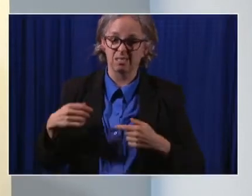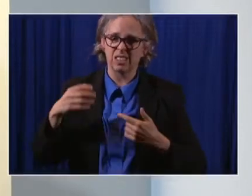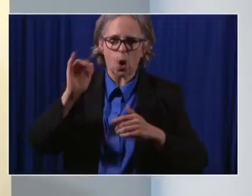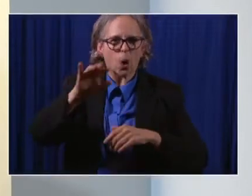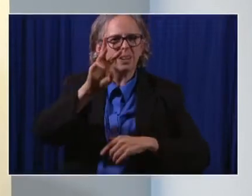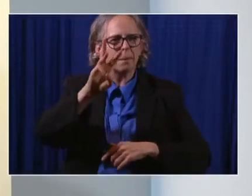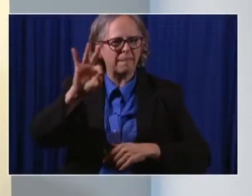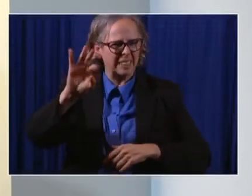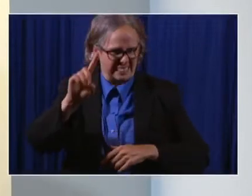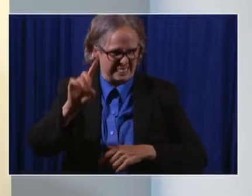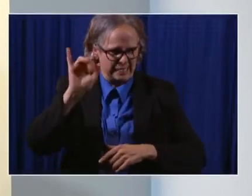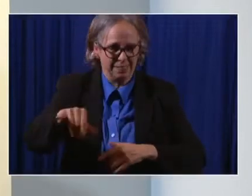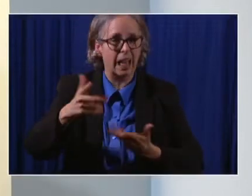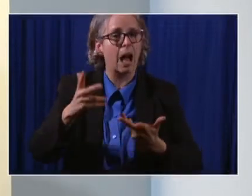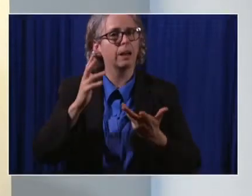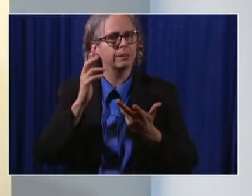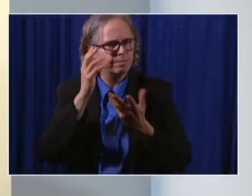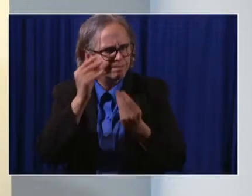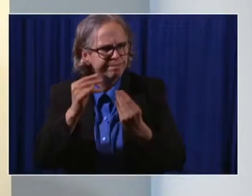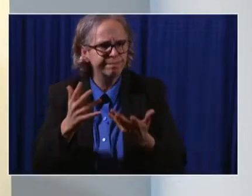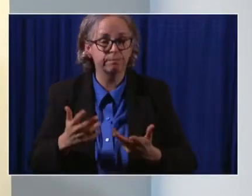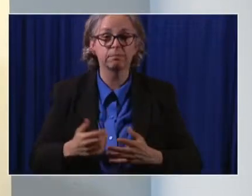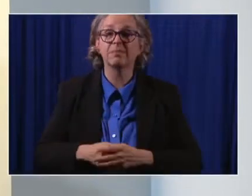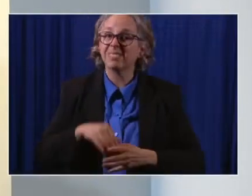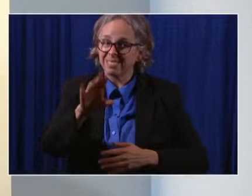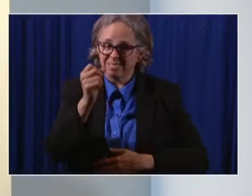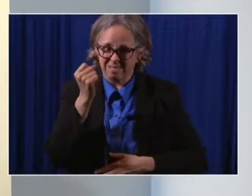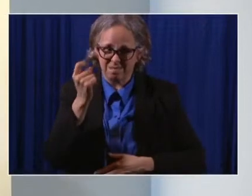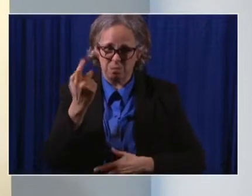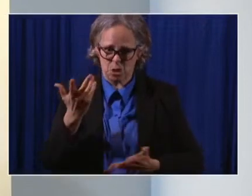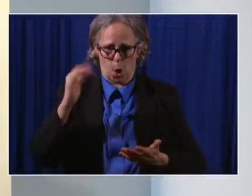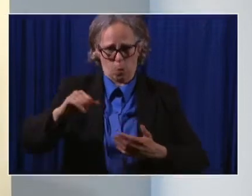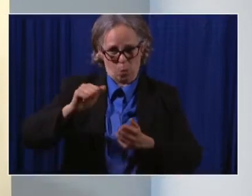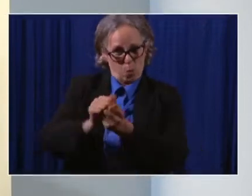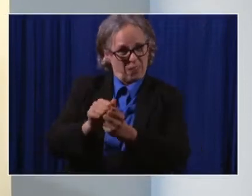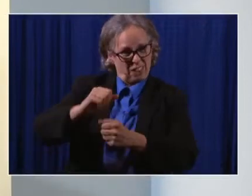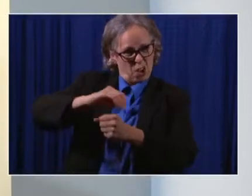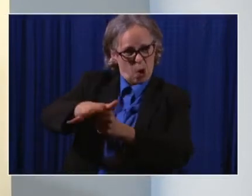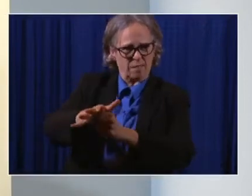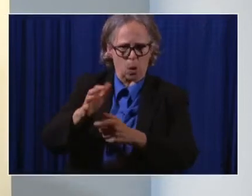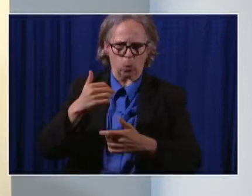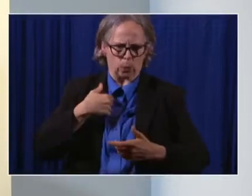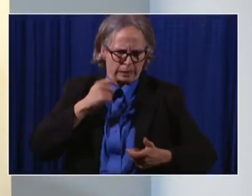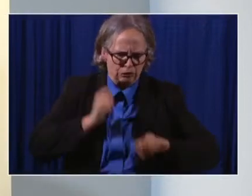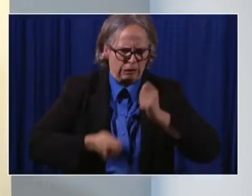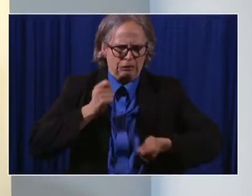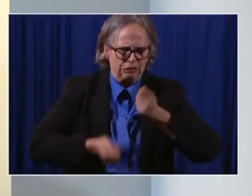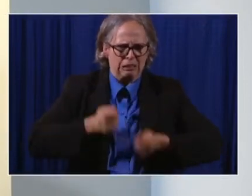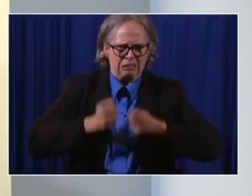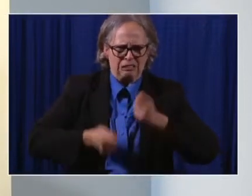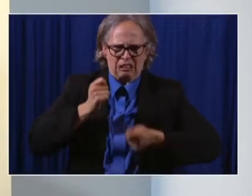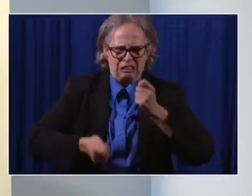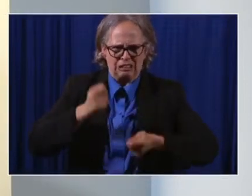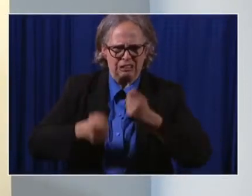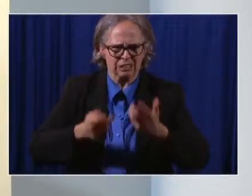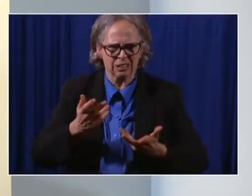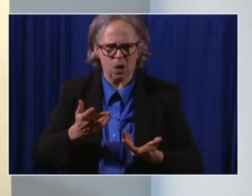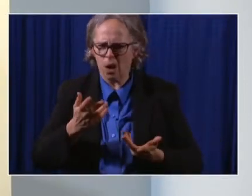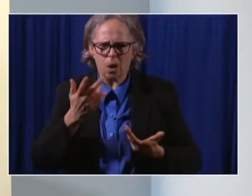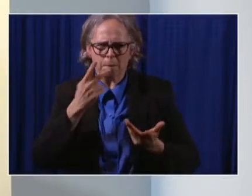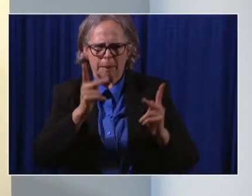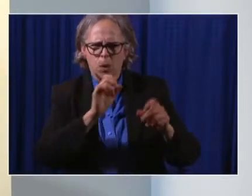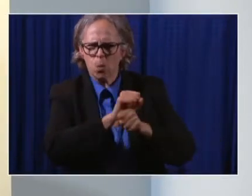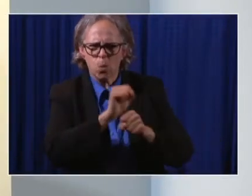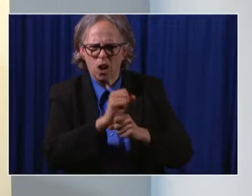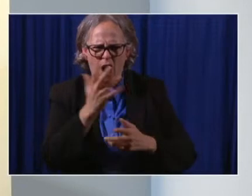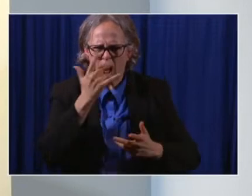our lives continues to reshape the skills that people need to succeed in the workforce. Tech cred, as